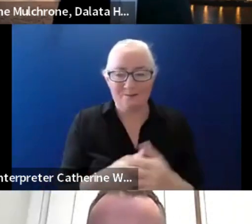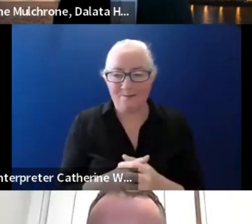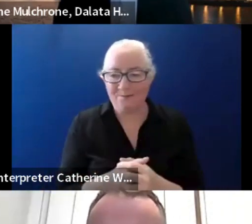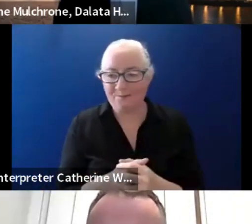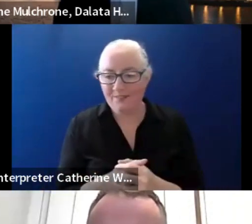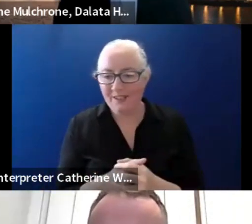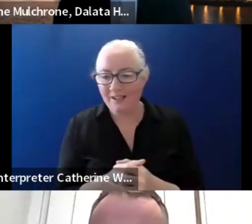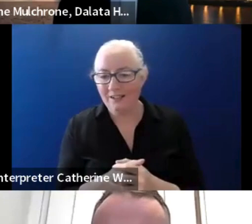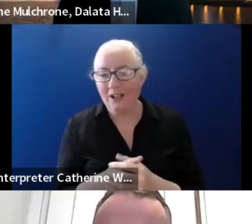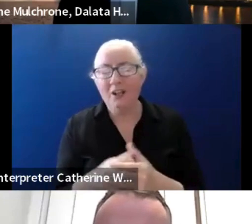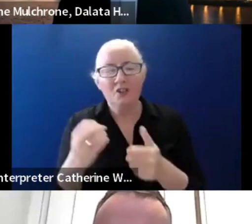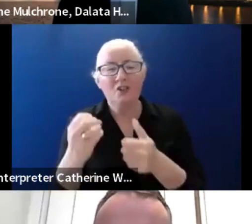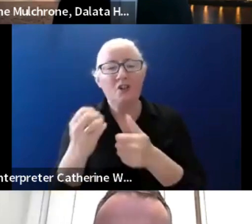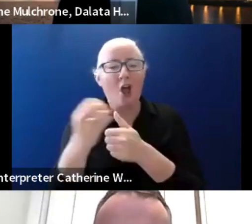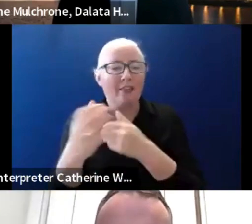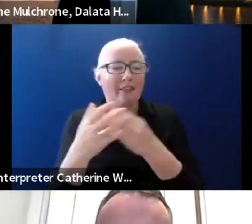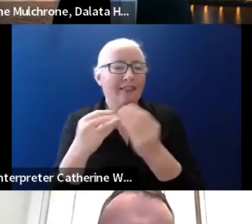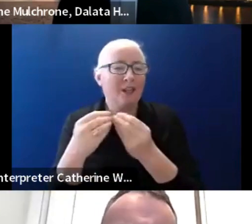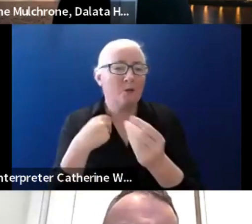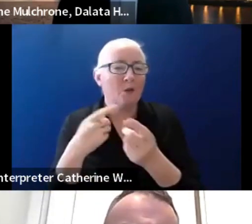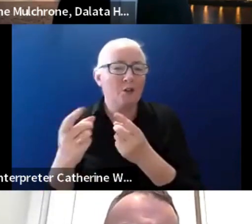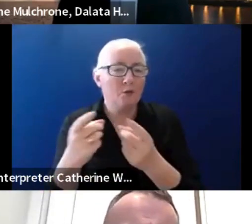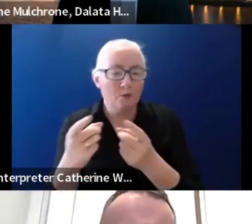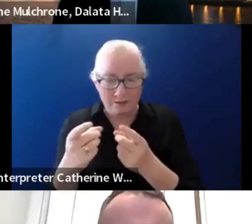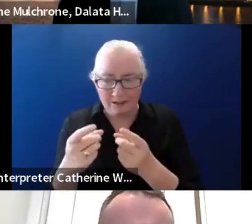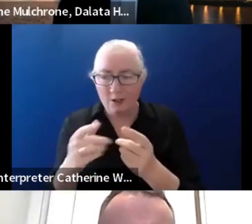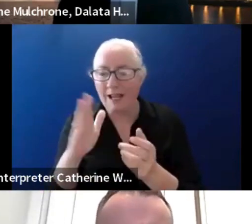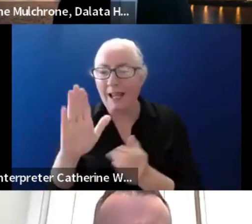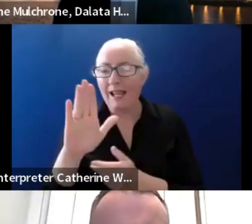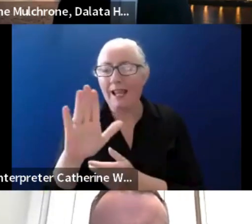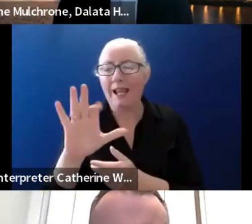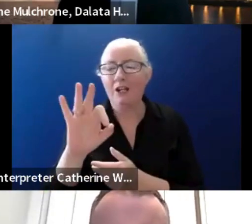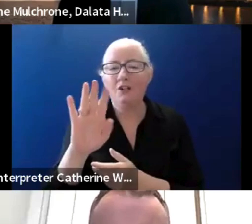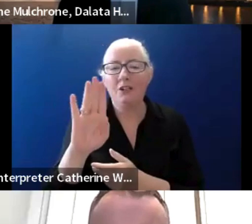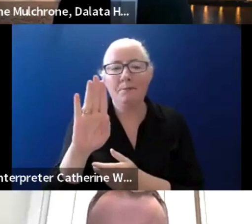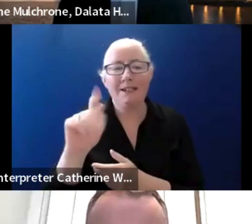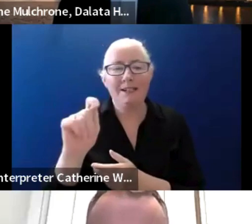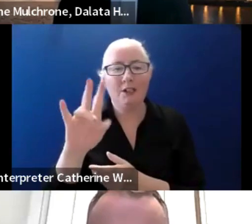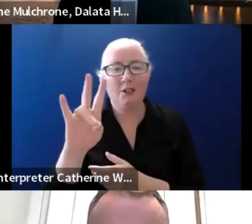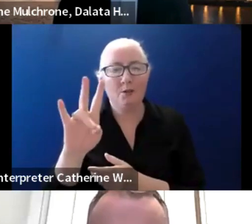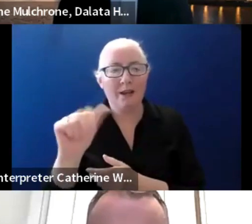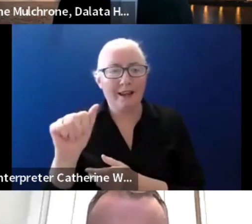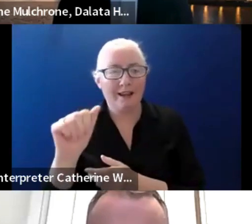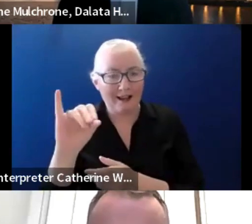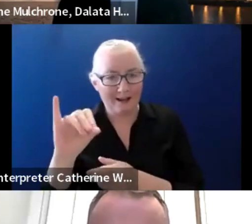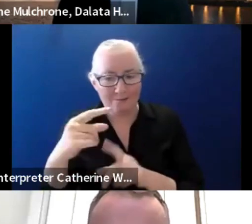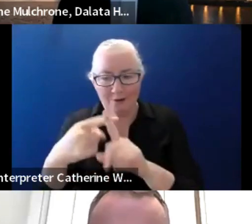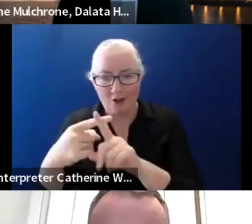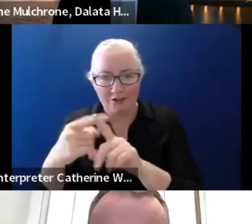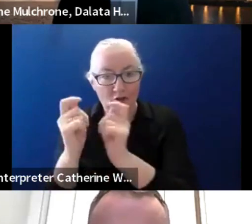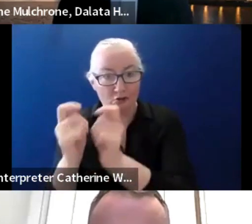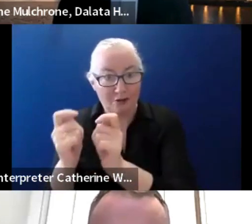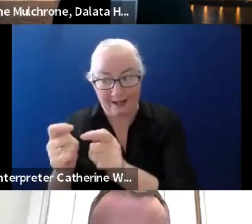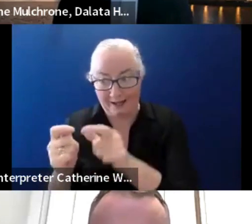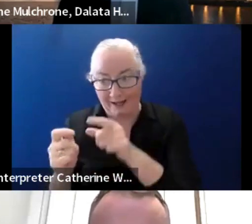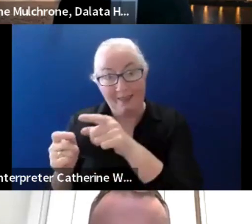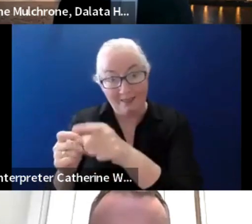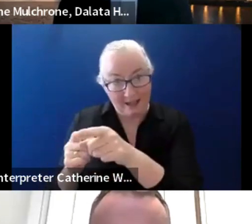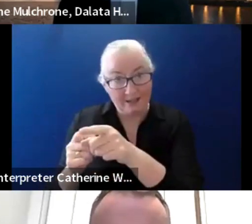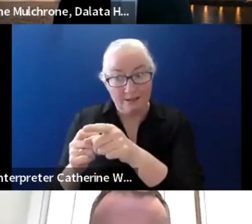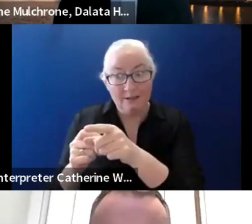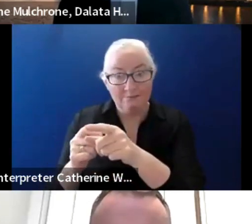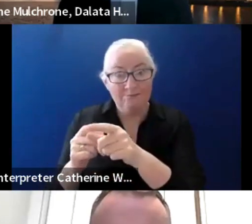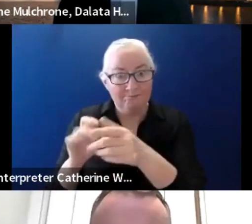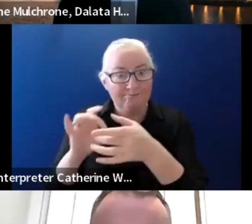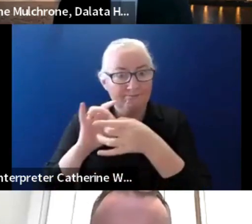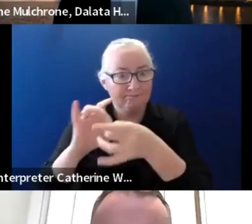suppose the other little thing that we did was we looked at the whole LGBT plus training. And again, this was something that kind of really resonated